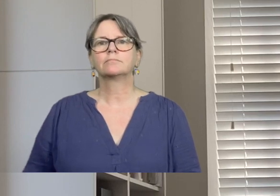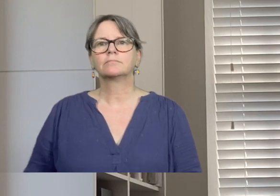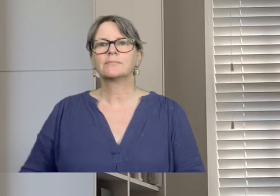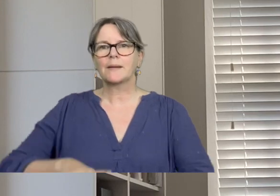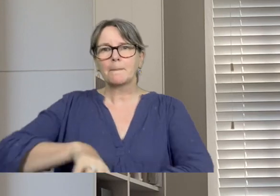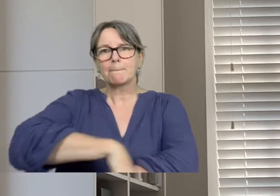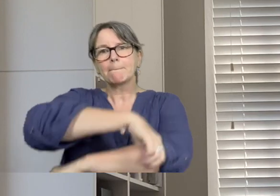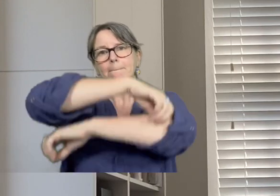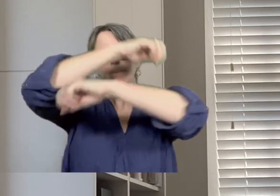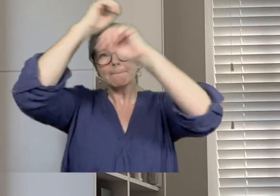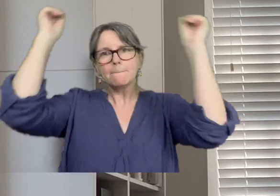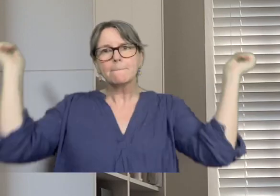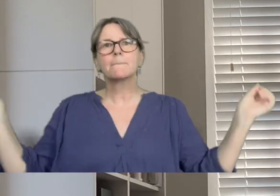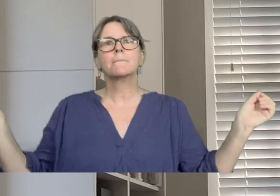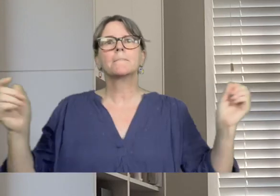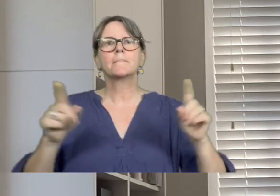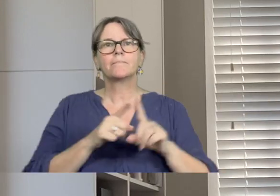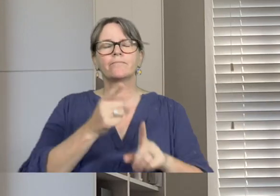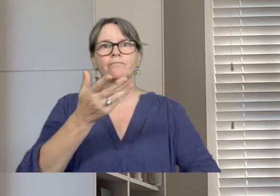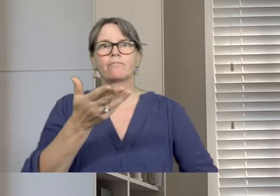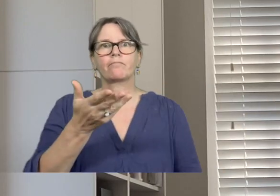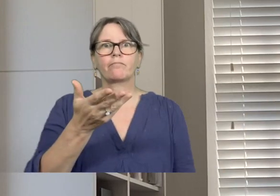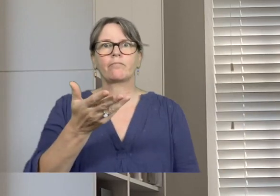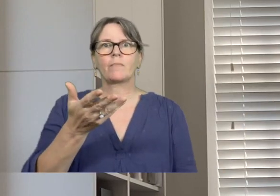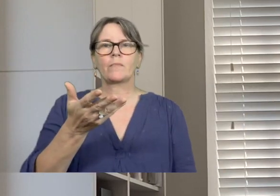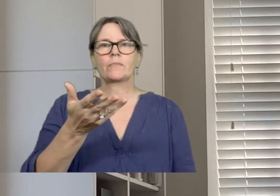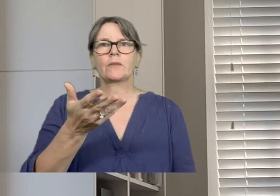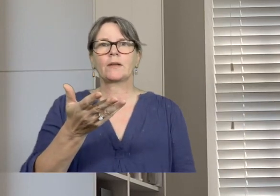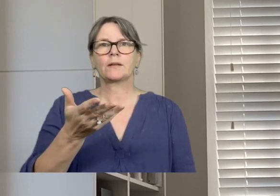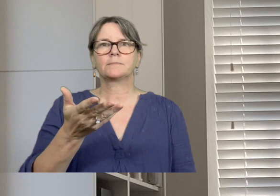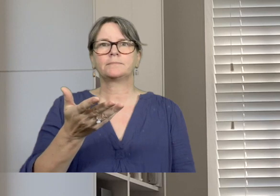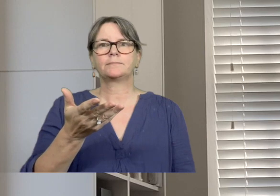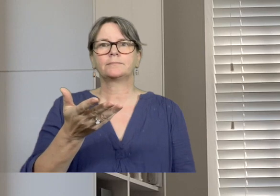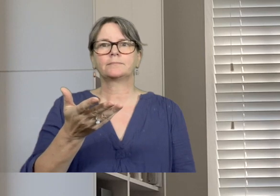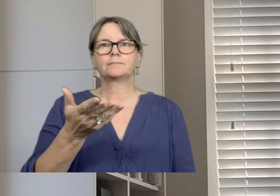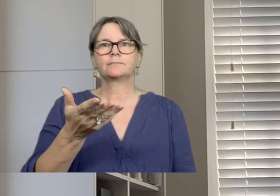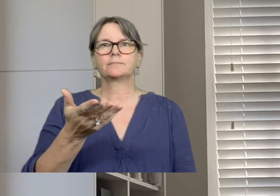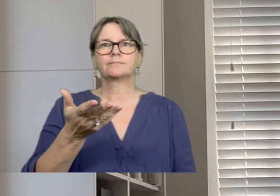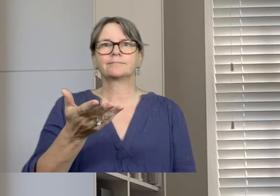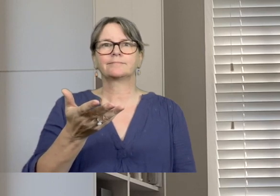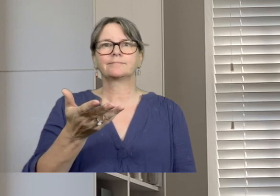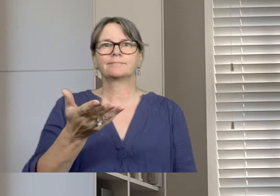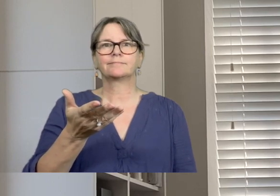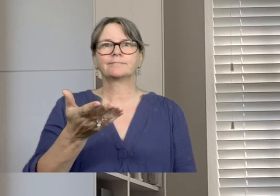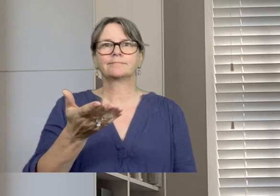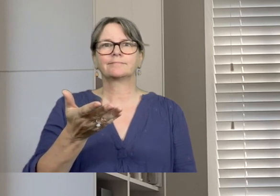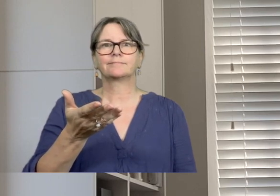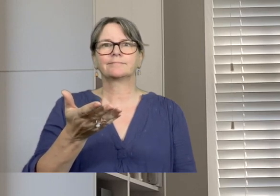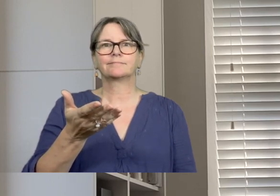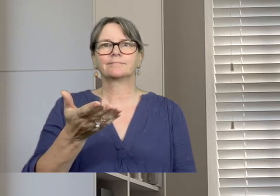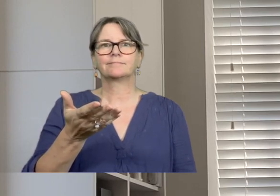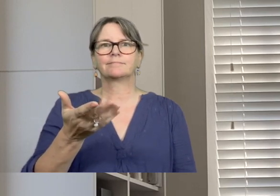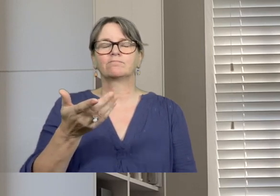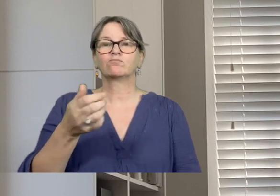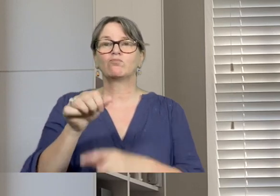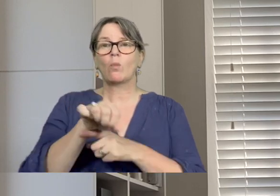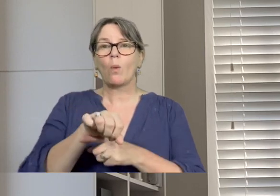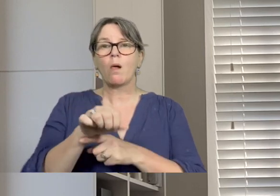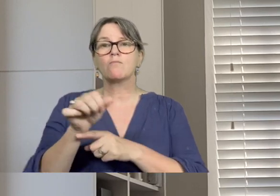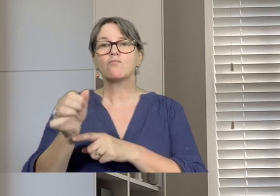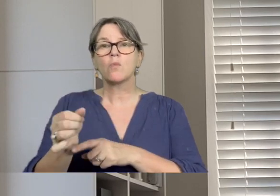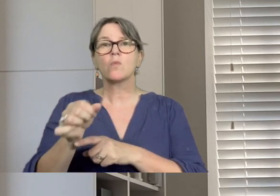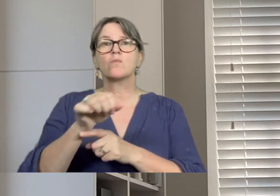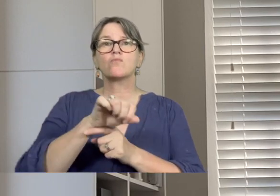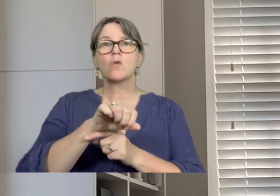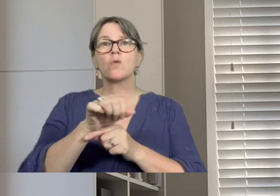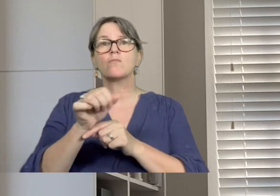and sweep. This is really lovely and juicy. Yeah. And you can lie here for as long as you